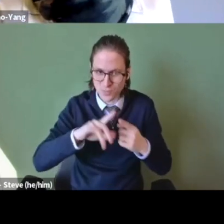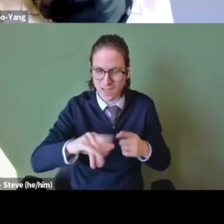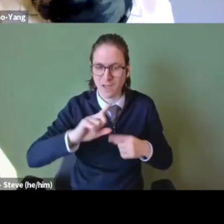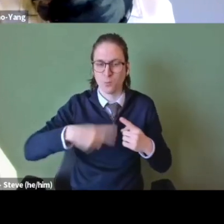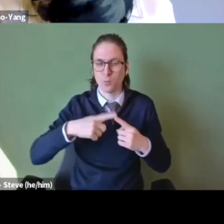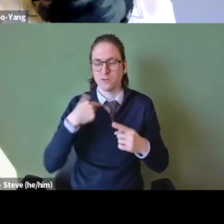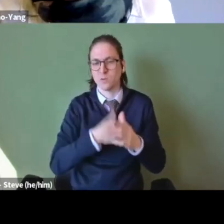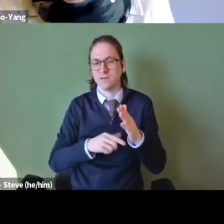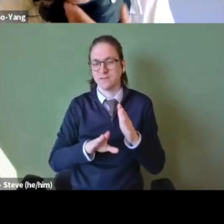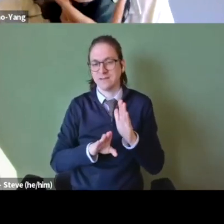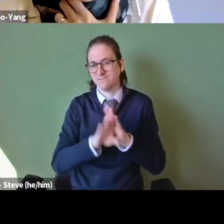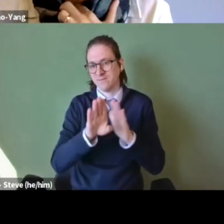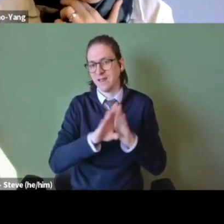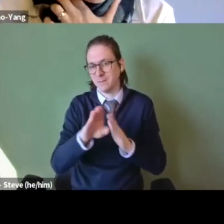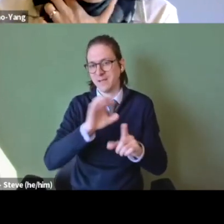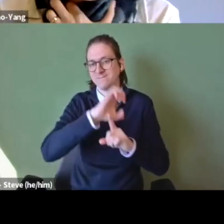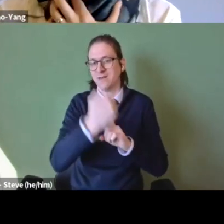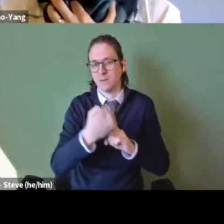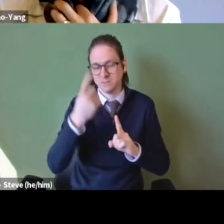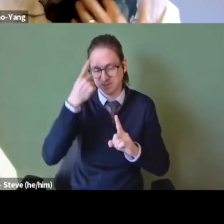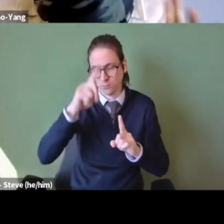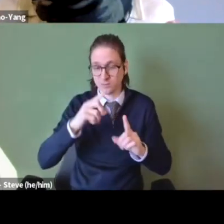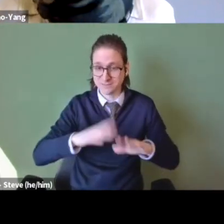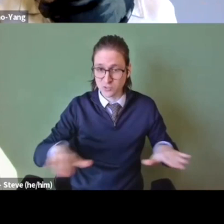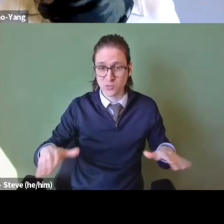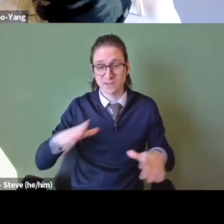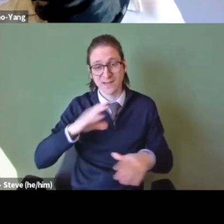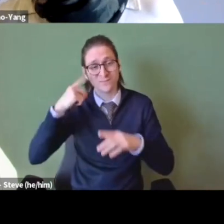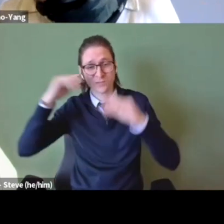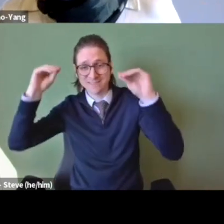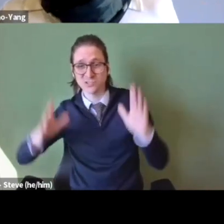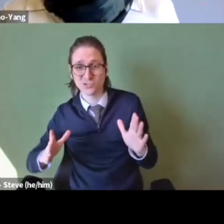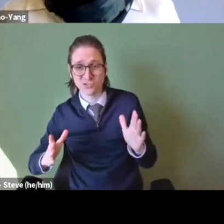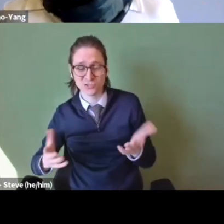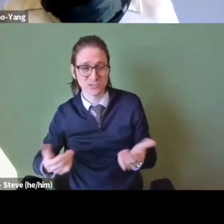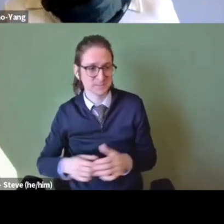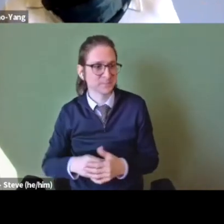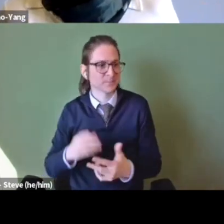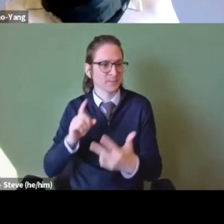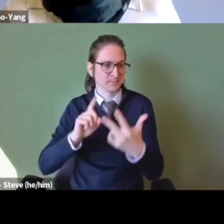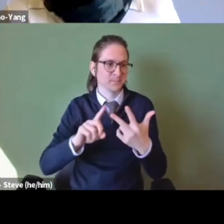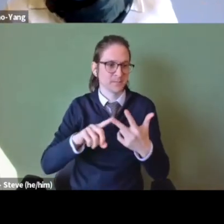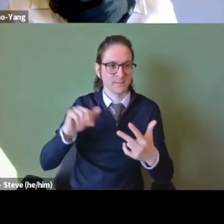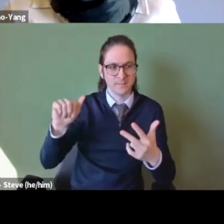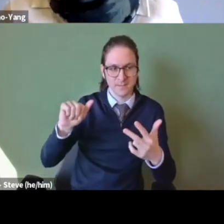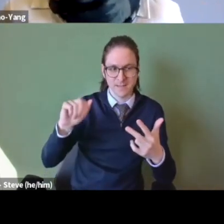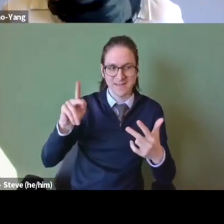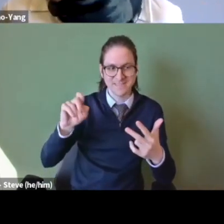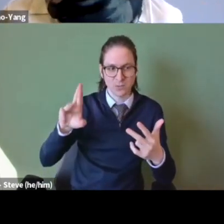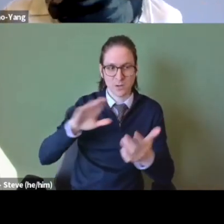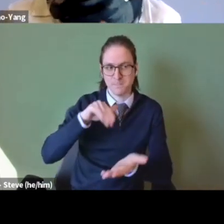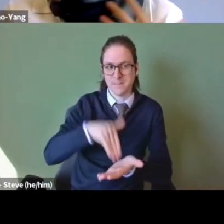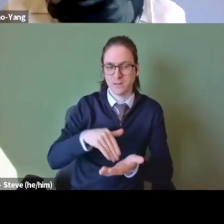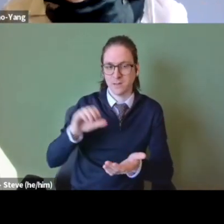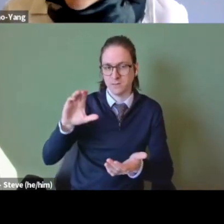young people and for teachers. Anterior middle cingulate also, a region that's involved in pain perception,